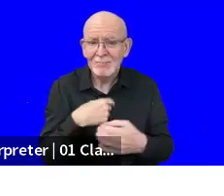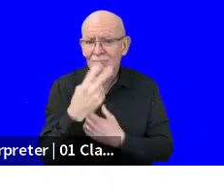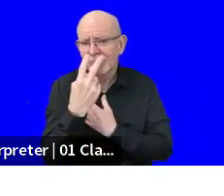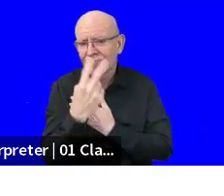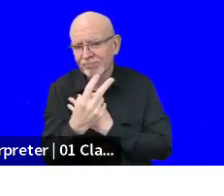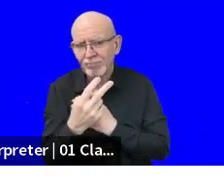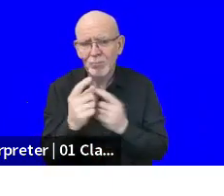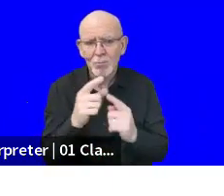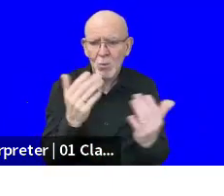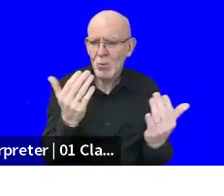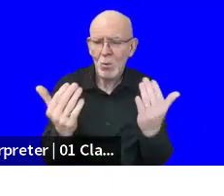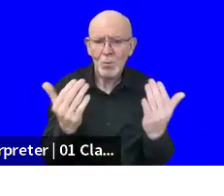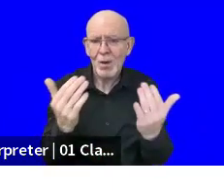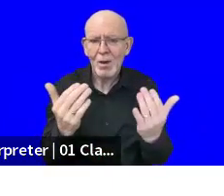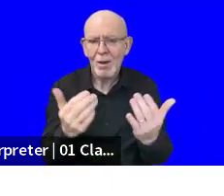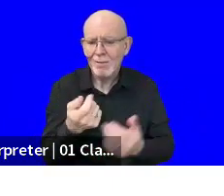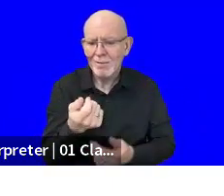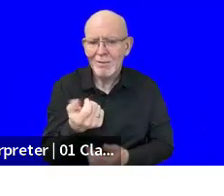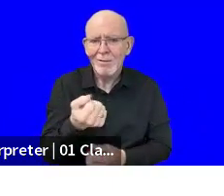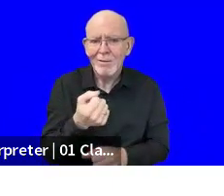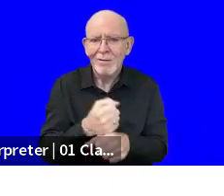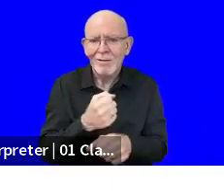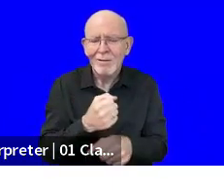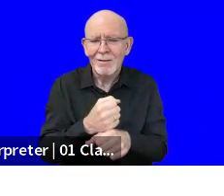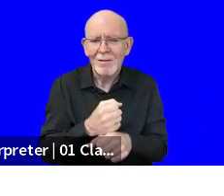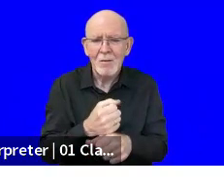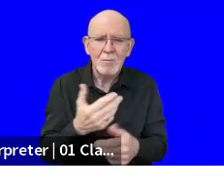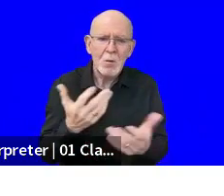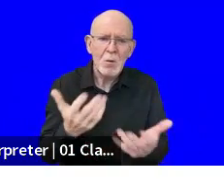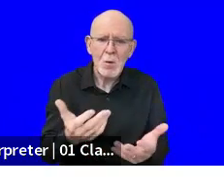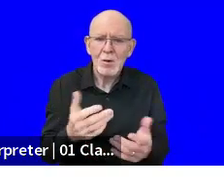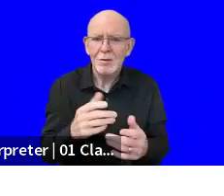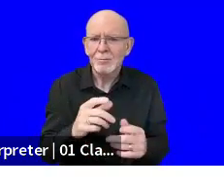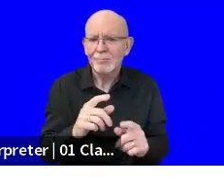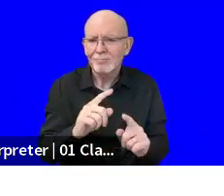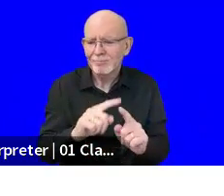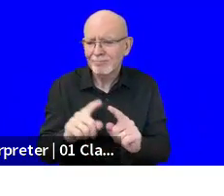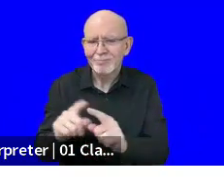without disabilities and their families, what we usually find is that